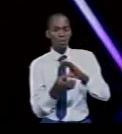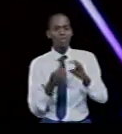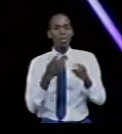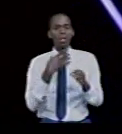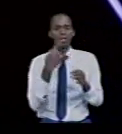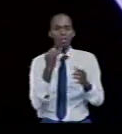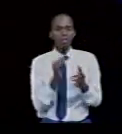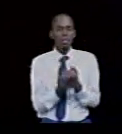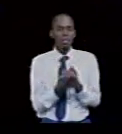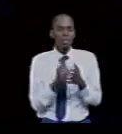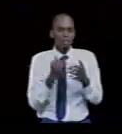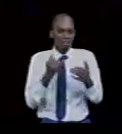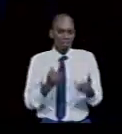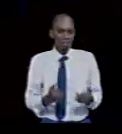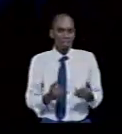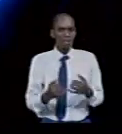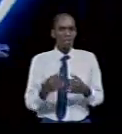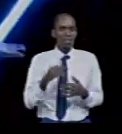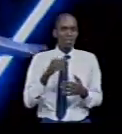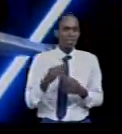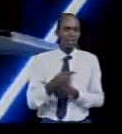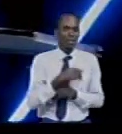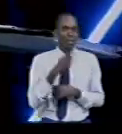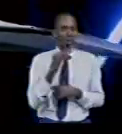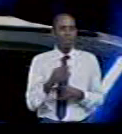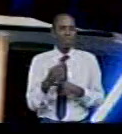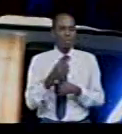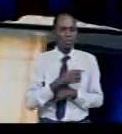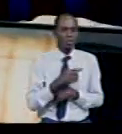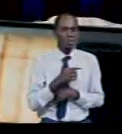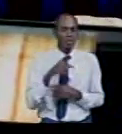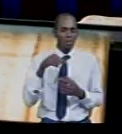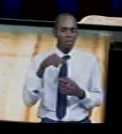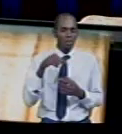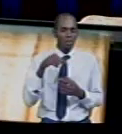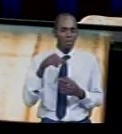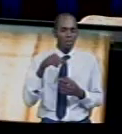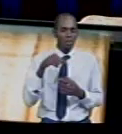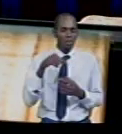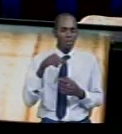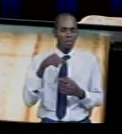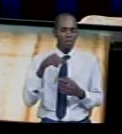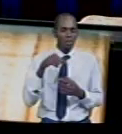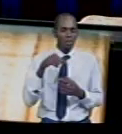by day and week after week, all the time he spent